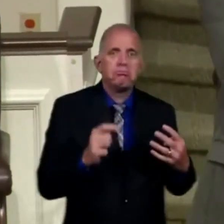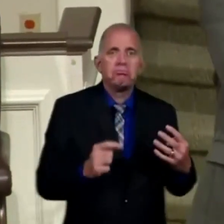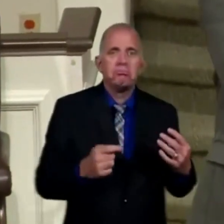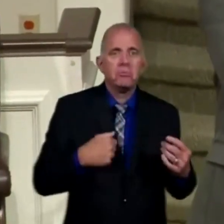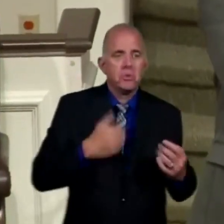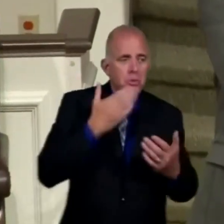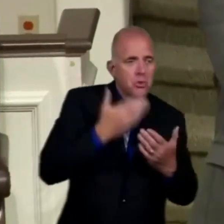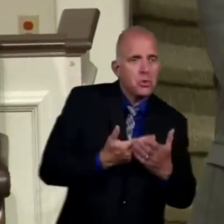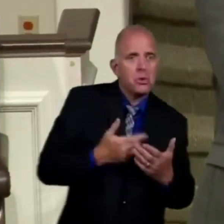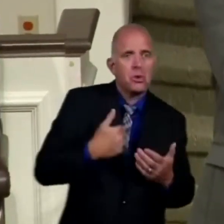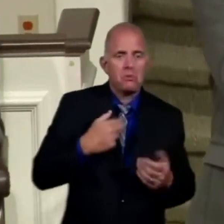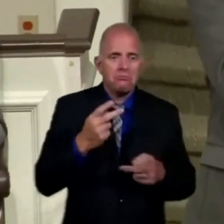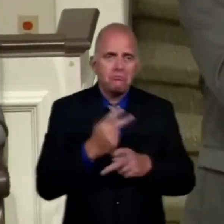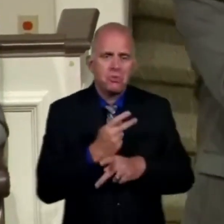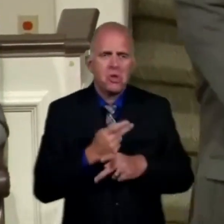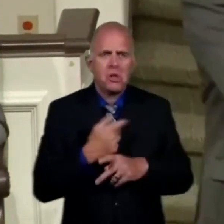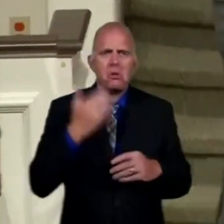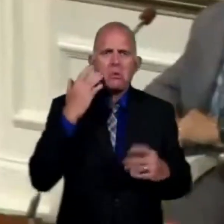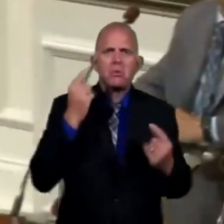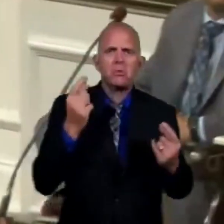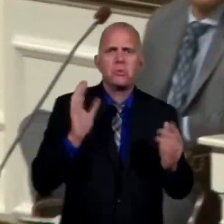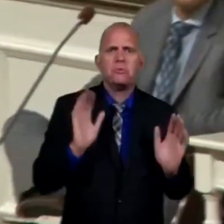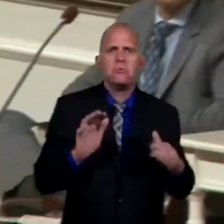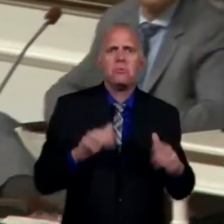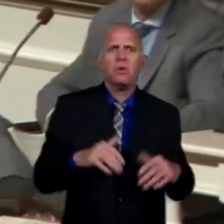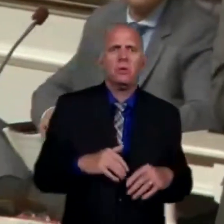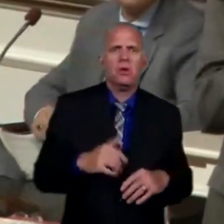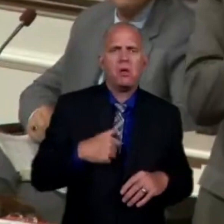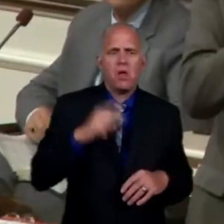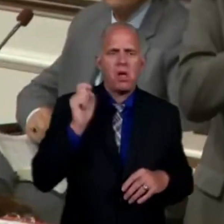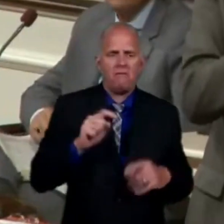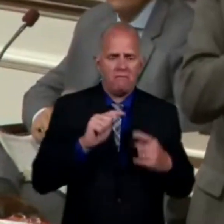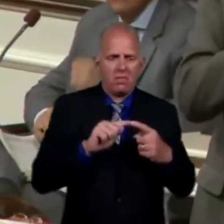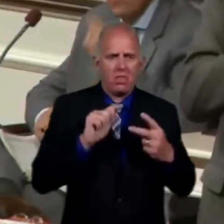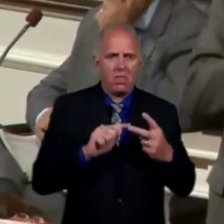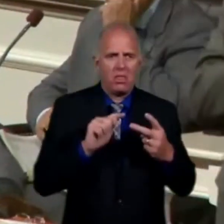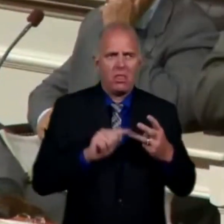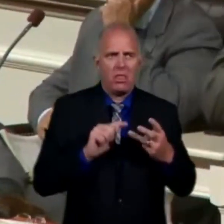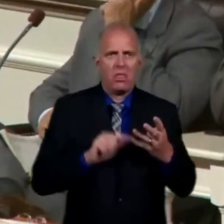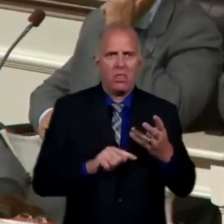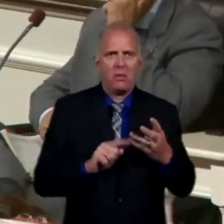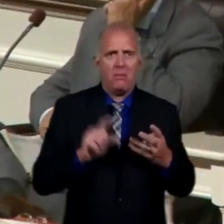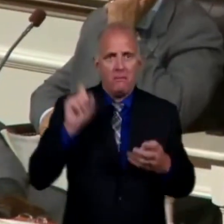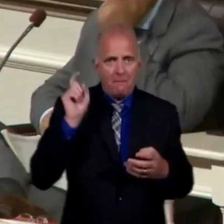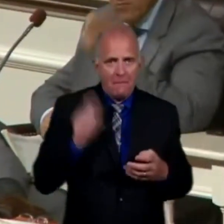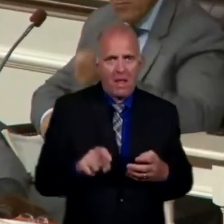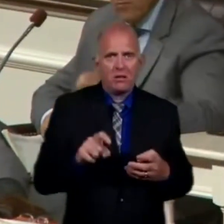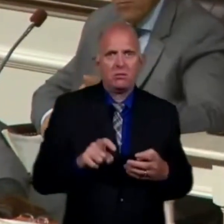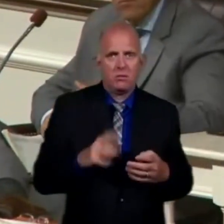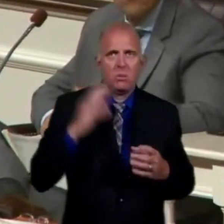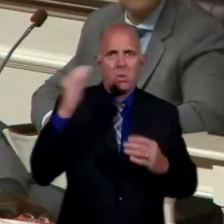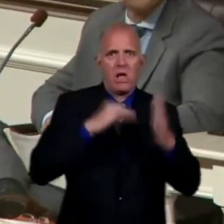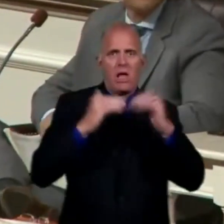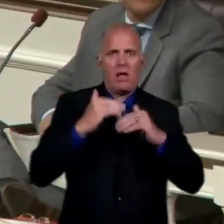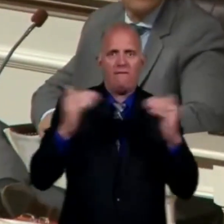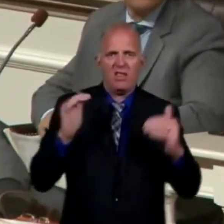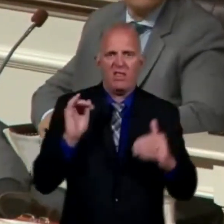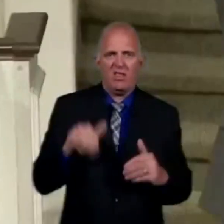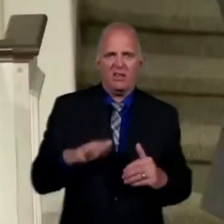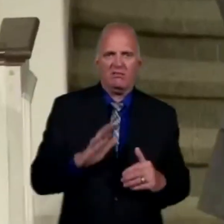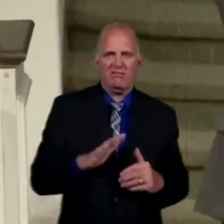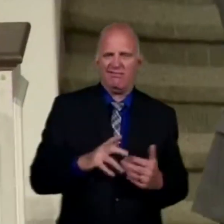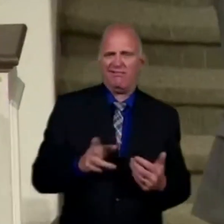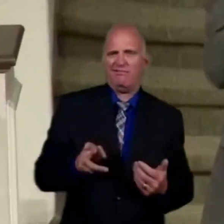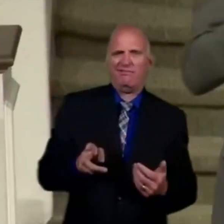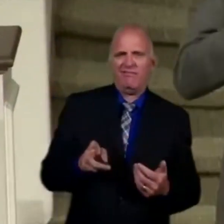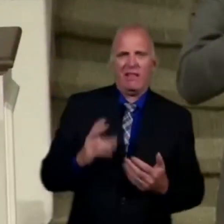or figured out. They would say, well, you got to do this, you got to do this, you got to do this, you got to do this or this. And they're all a list of